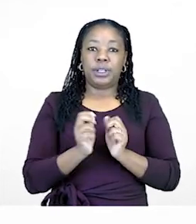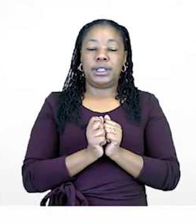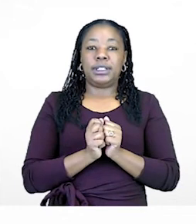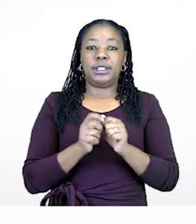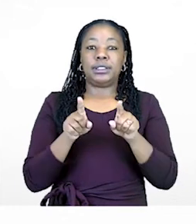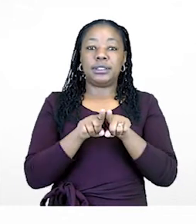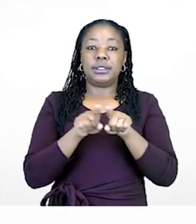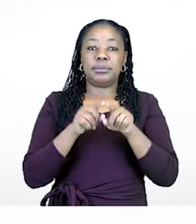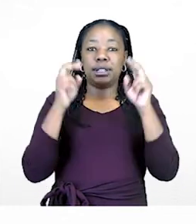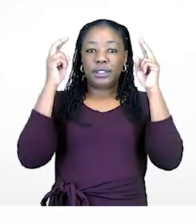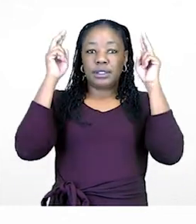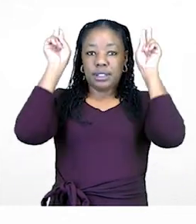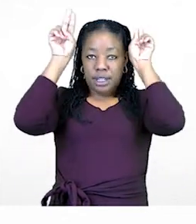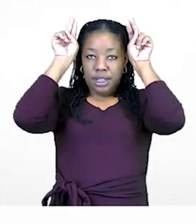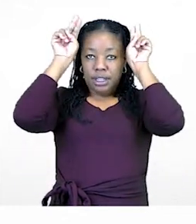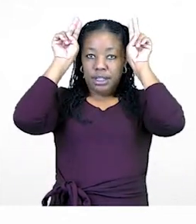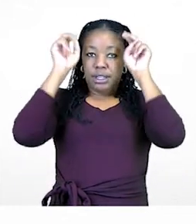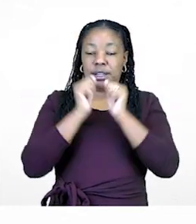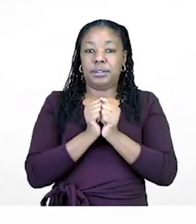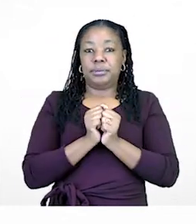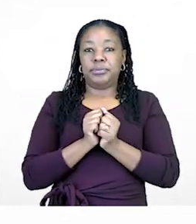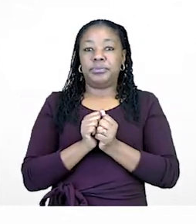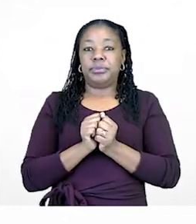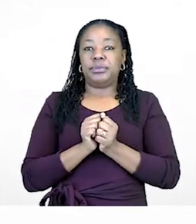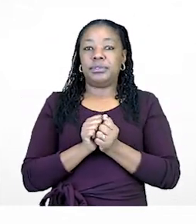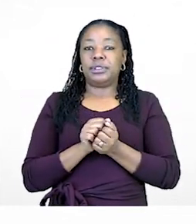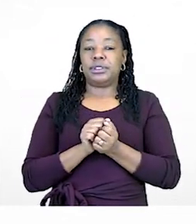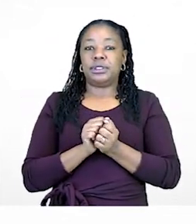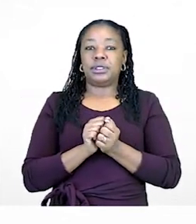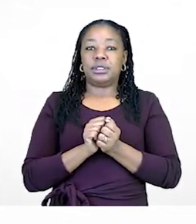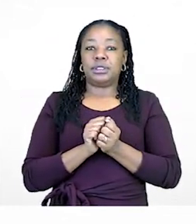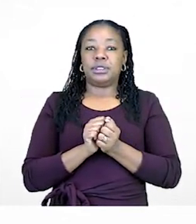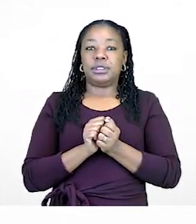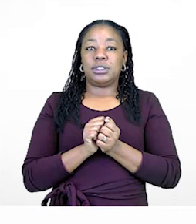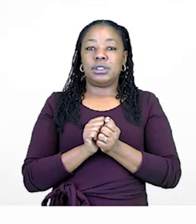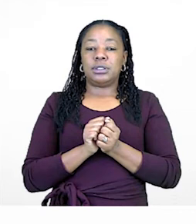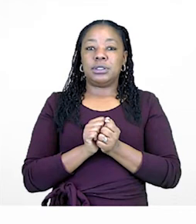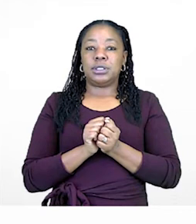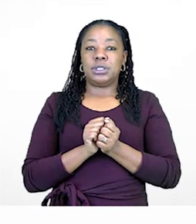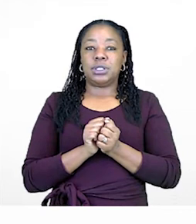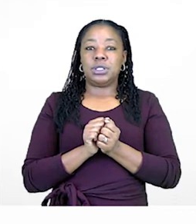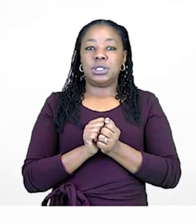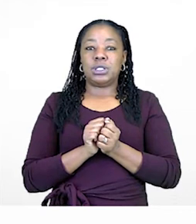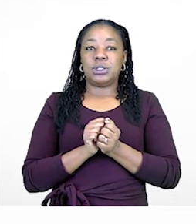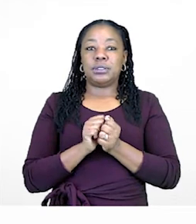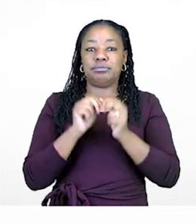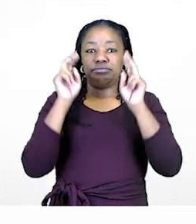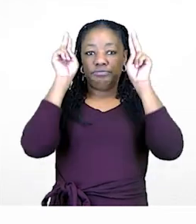and a hare are cousins. They are not the same thing. Can you all say